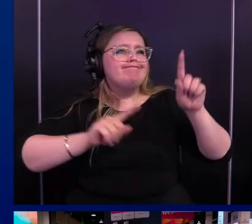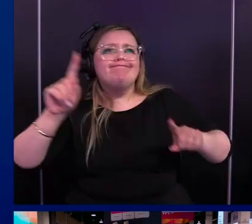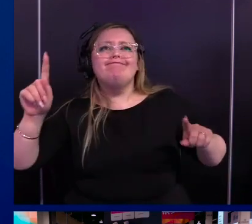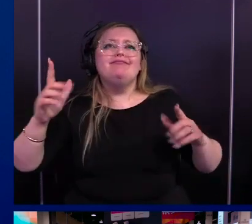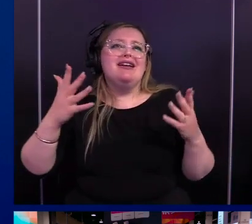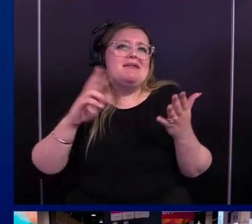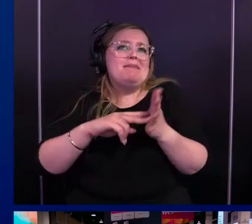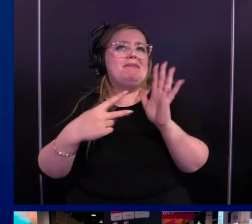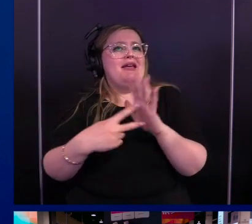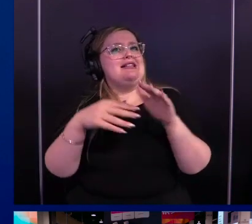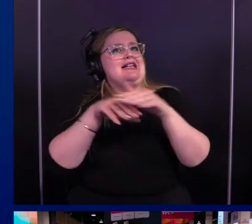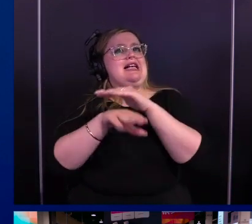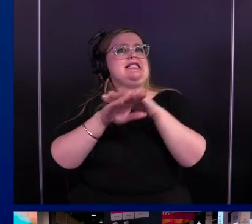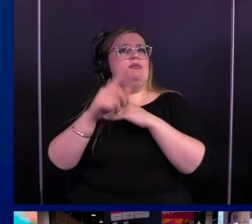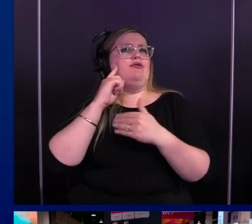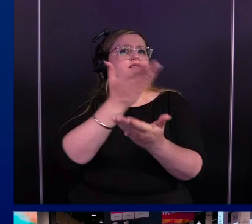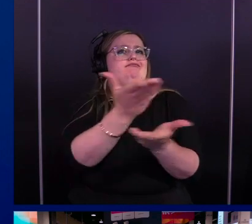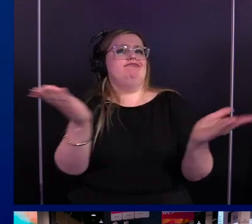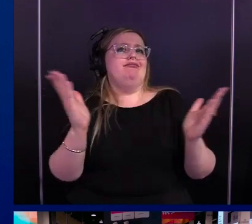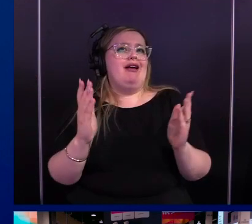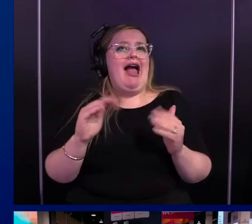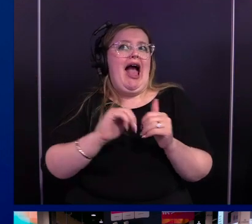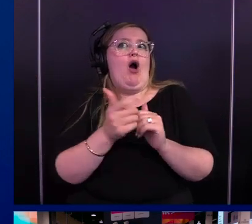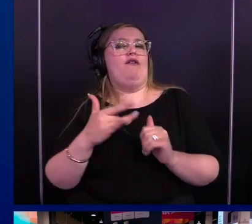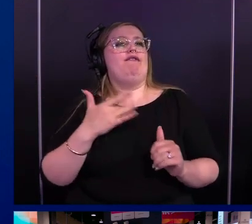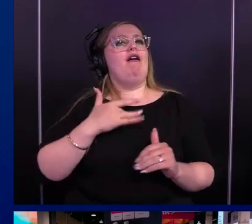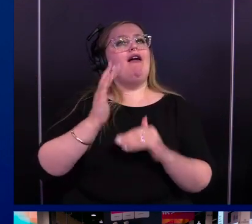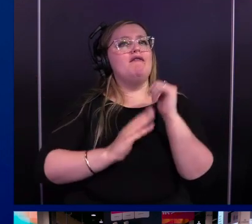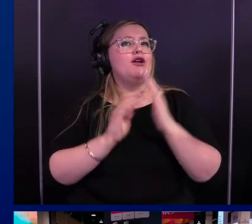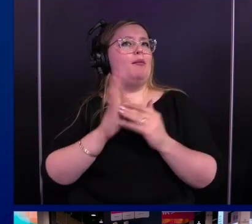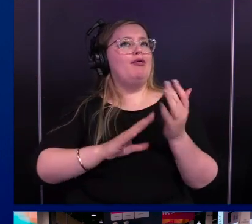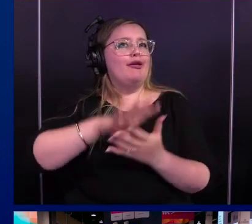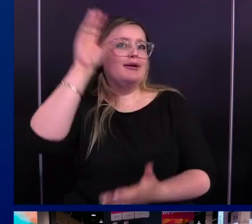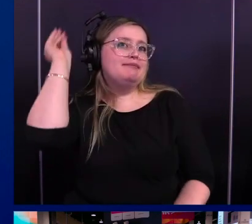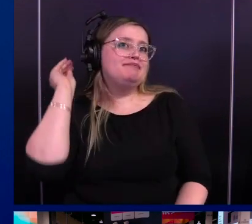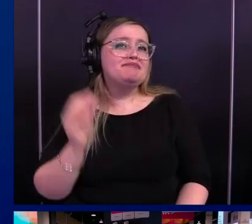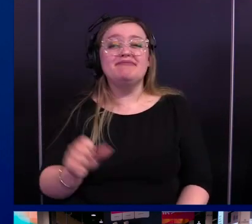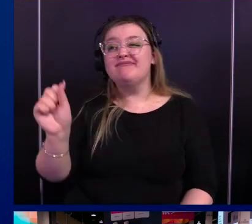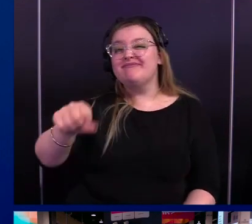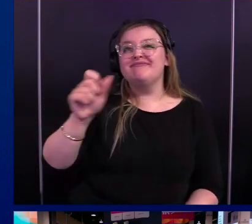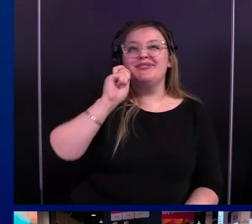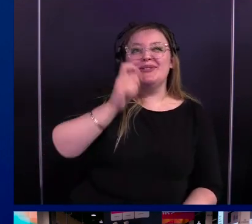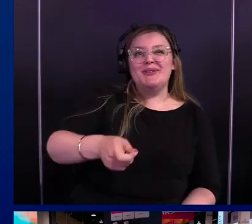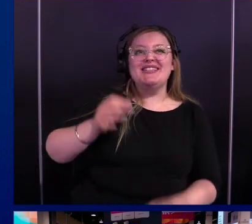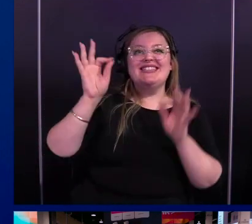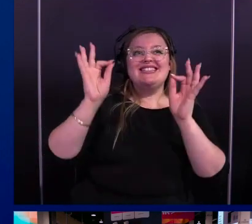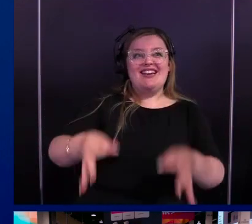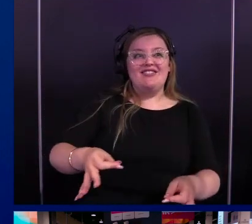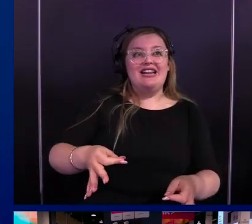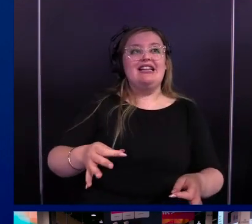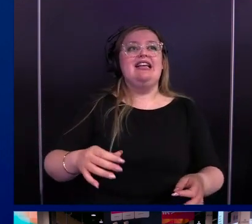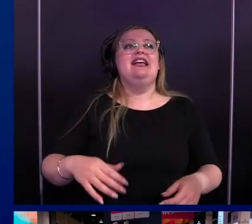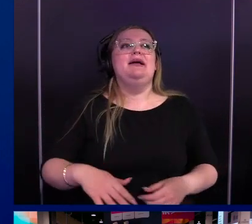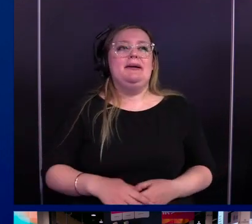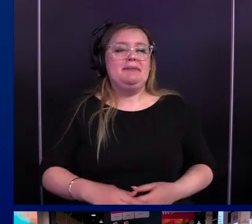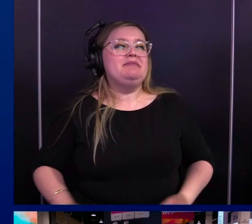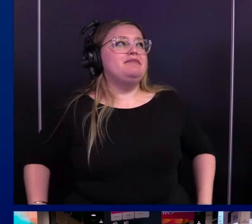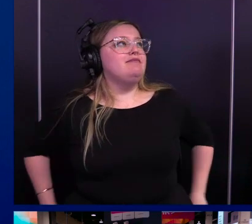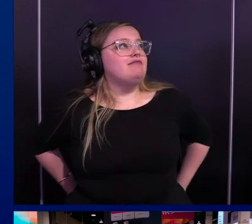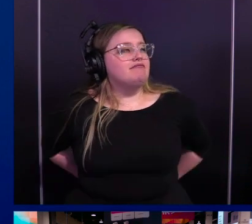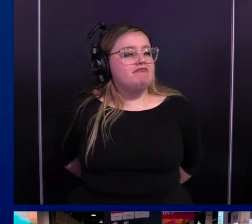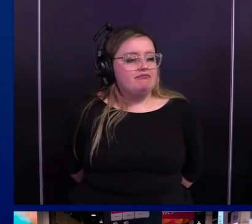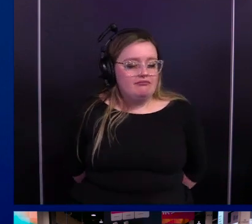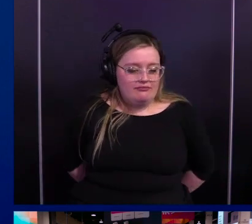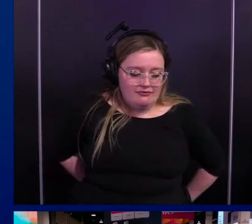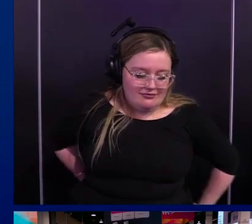way that they feel most comfortable doing so. Cool. Yeah, absolutely. So as we come in here, if we look at the